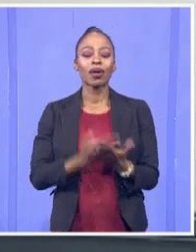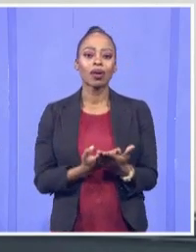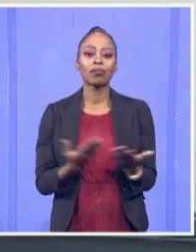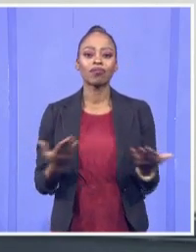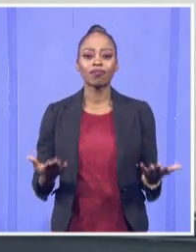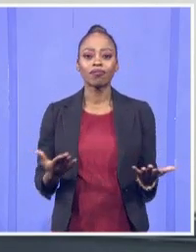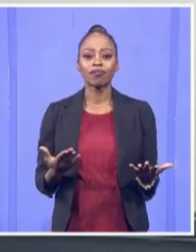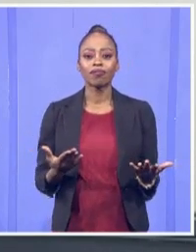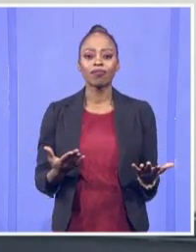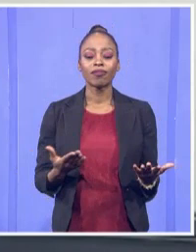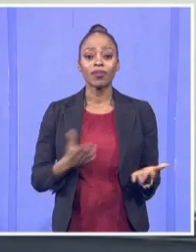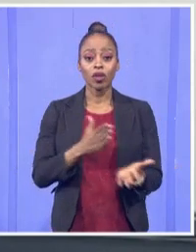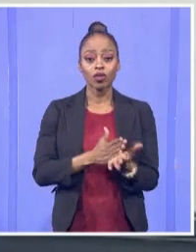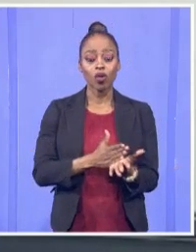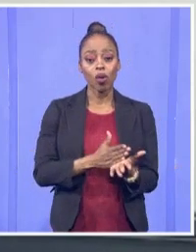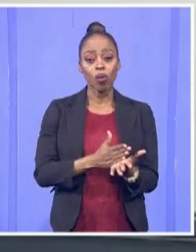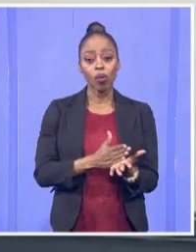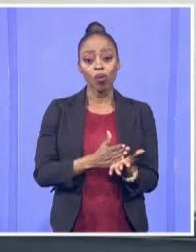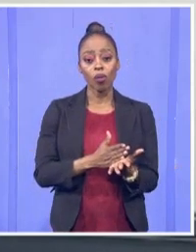allocate